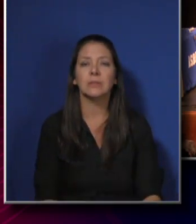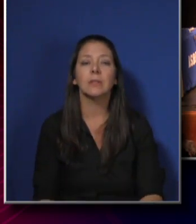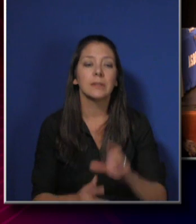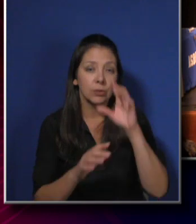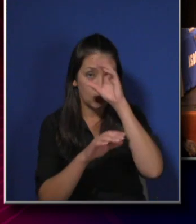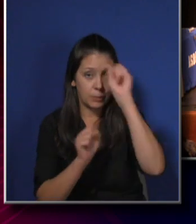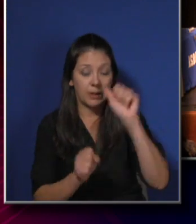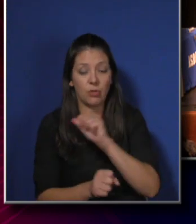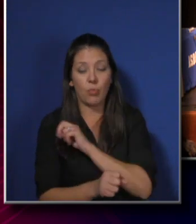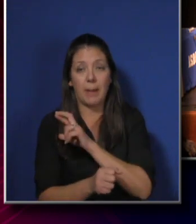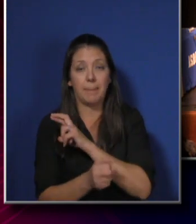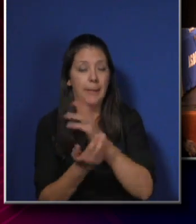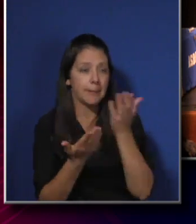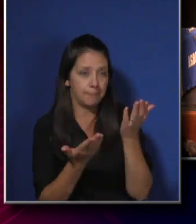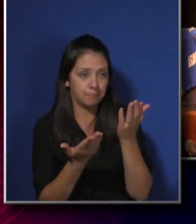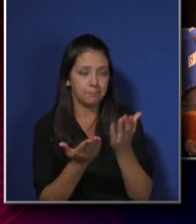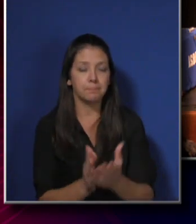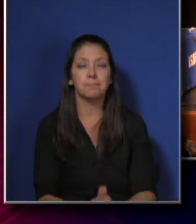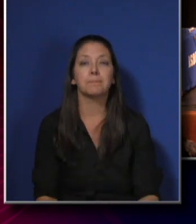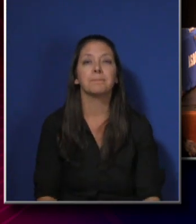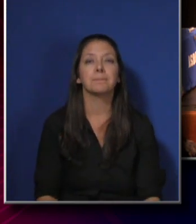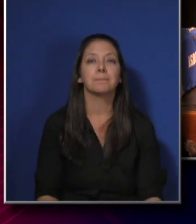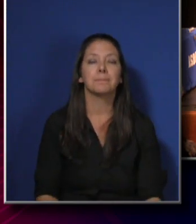Superintendent Reichman.